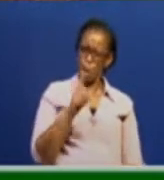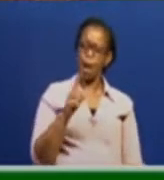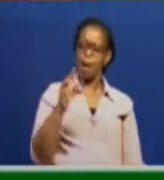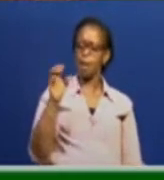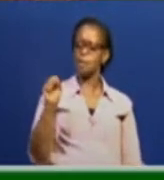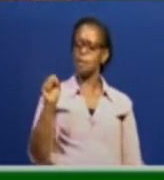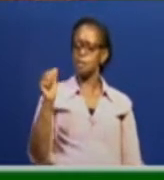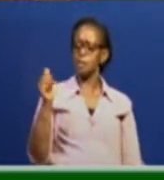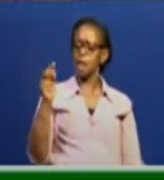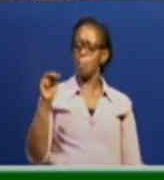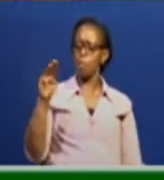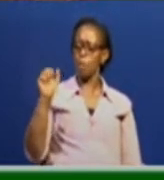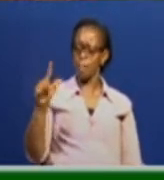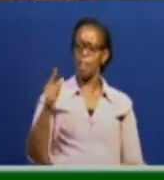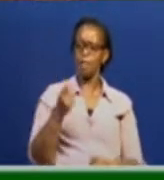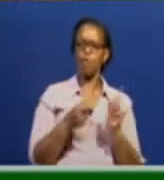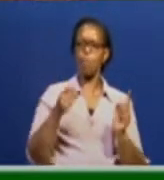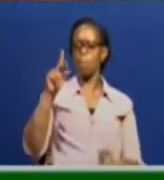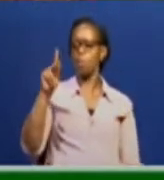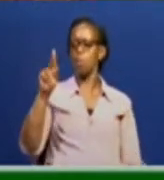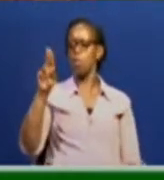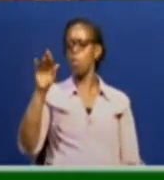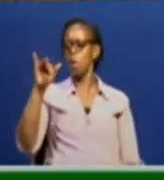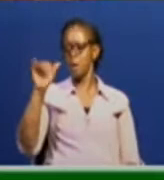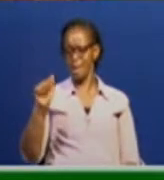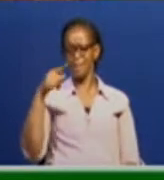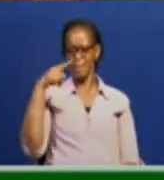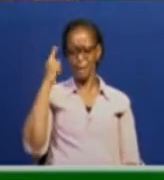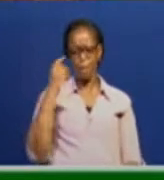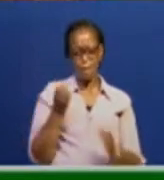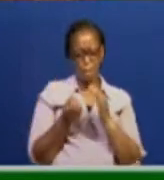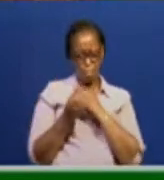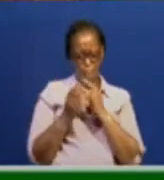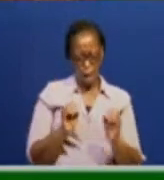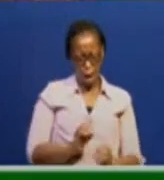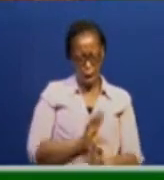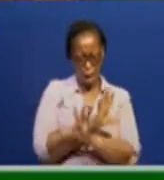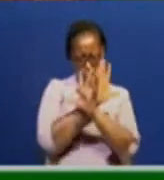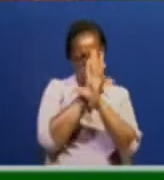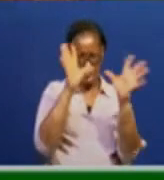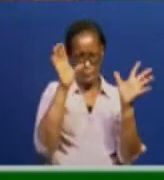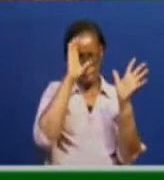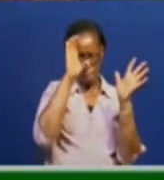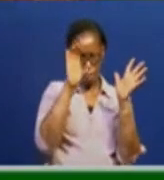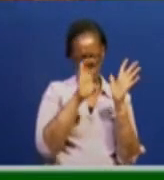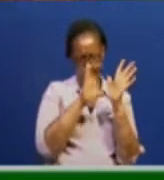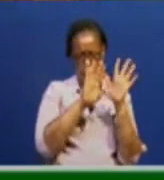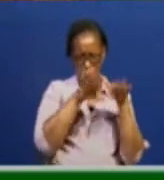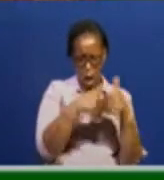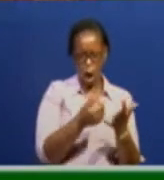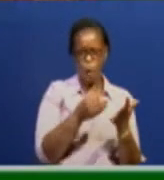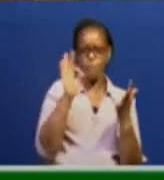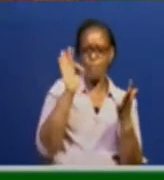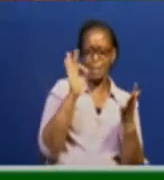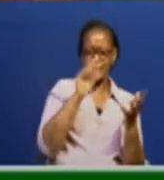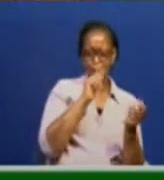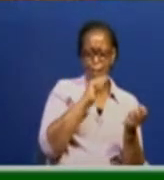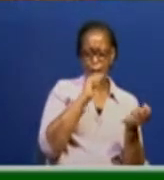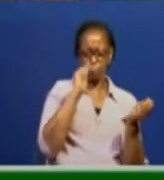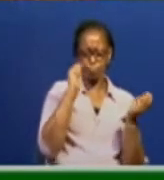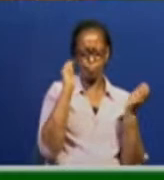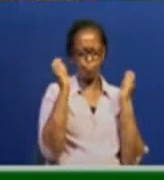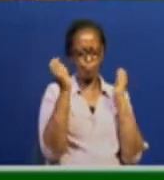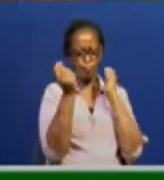Kuria who graphically painted the picture of transformation the fertilizer subsidy has done in his